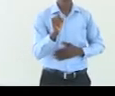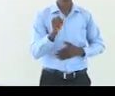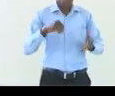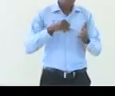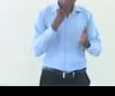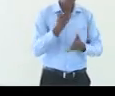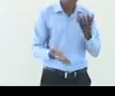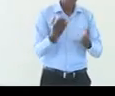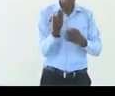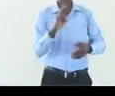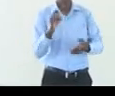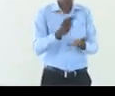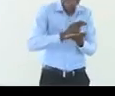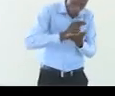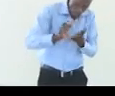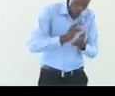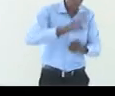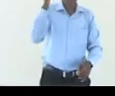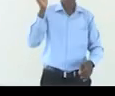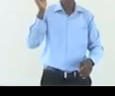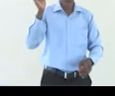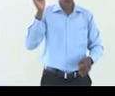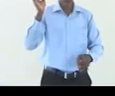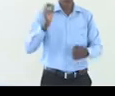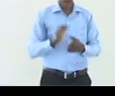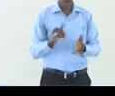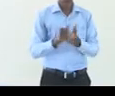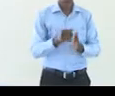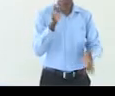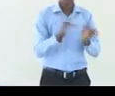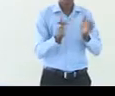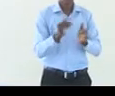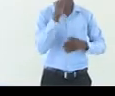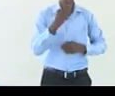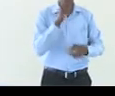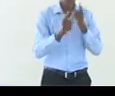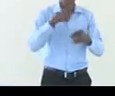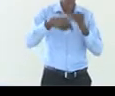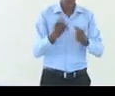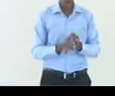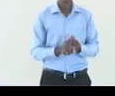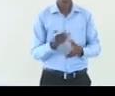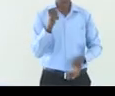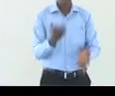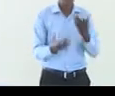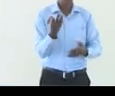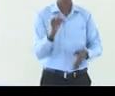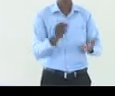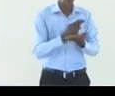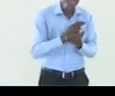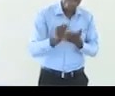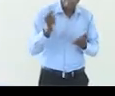It is the fire of the Holy Spirit Jesus is referring to. Which fire now? The fire